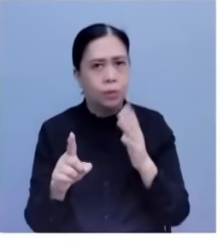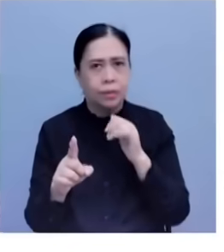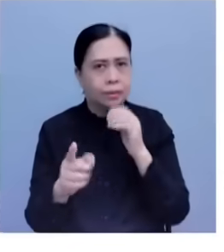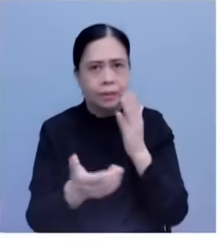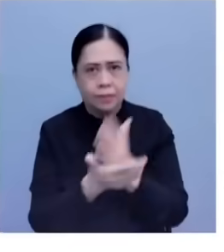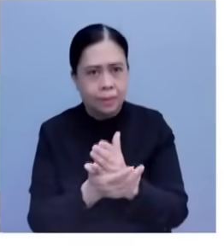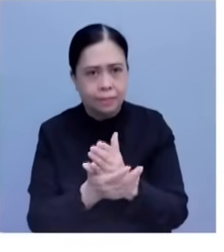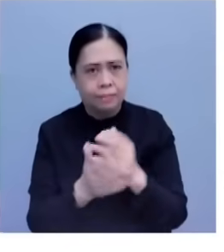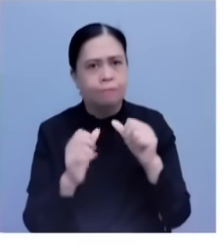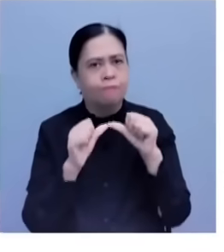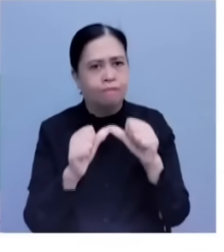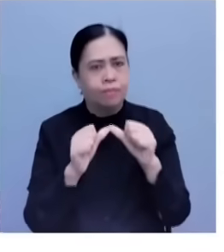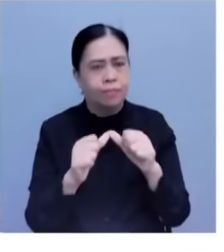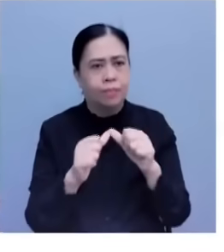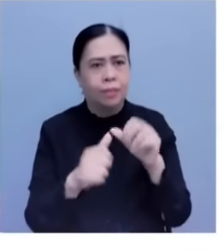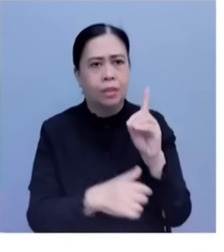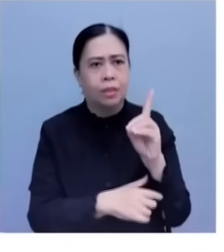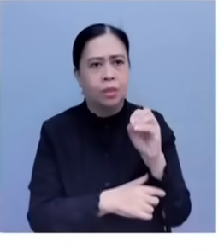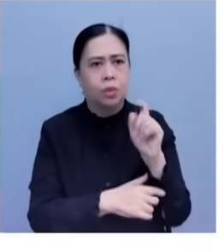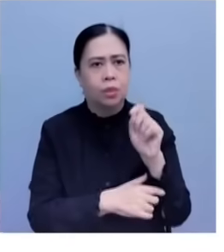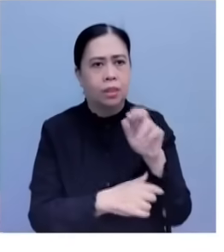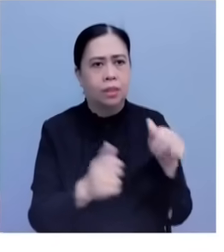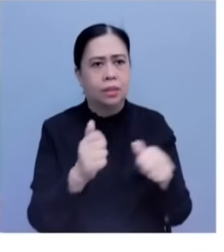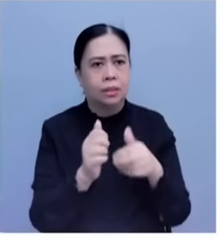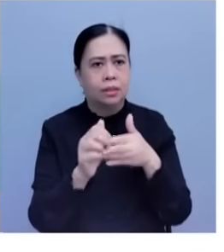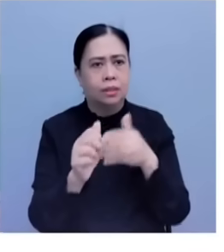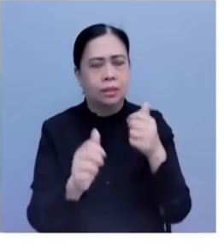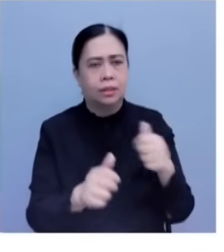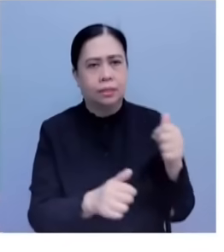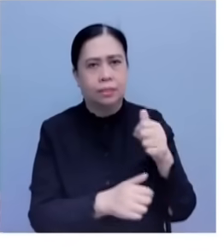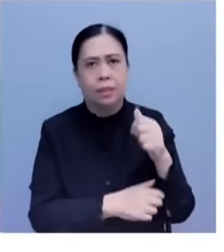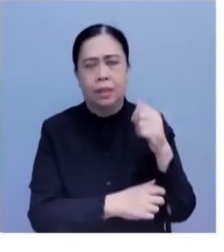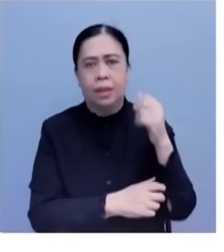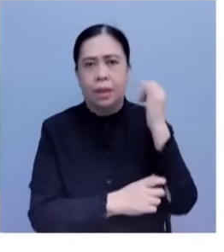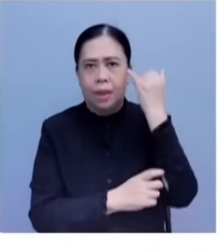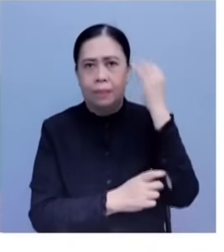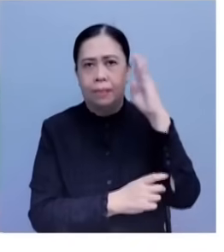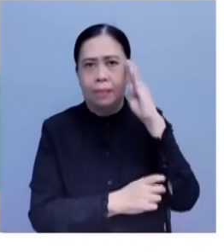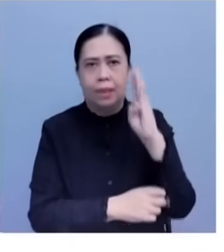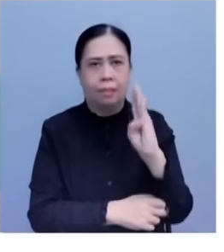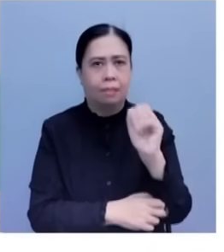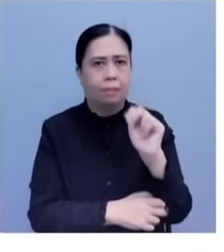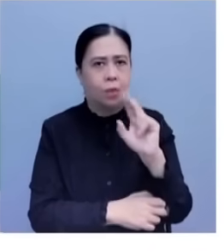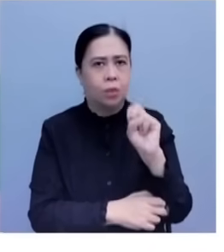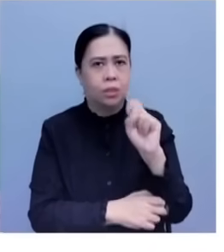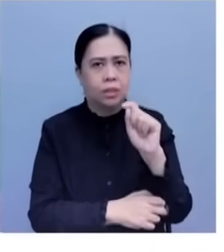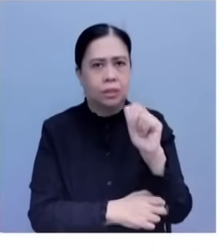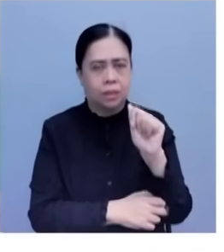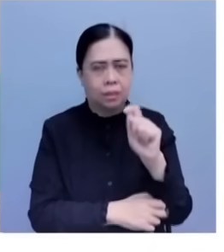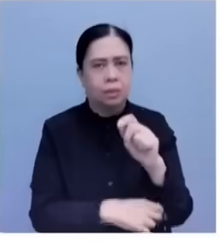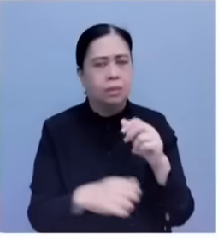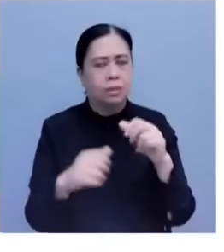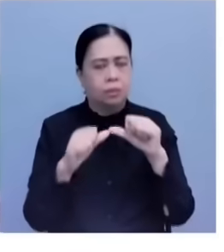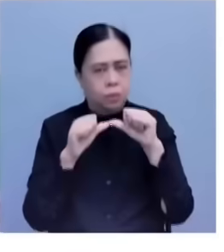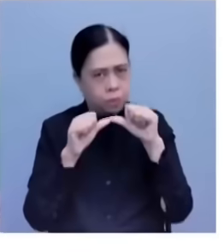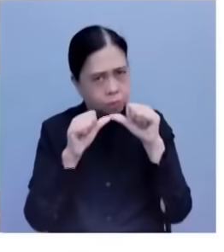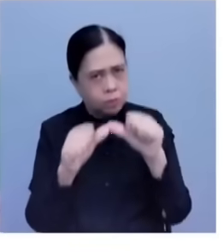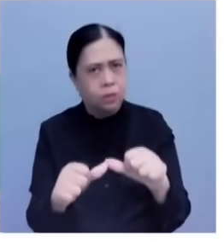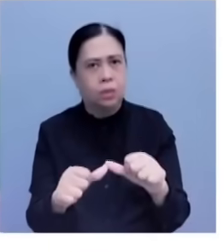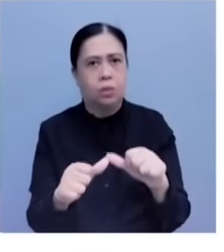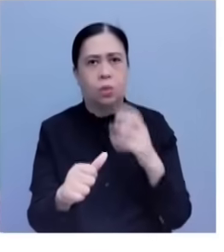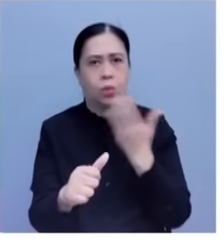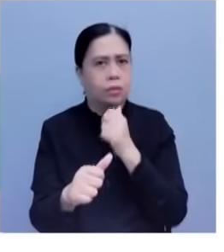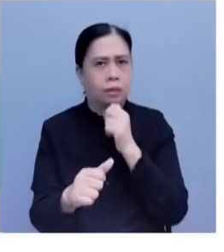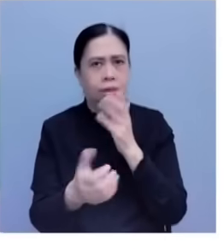The Department of Transportation under the leadership of Secretary Bautista will not sleep or rest until